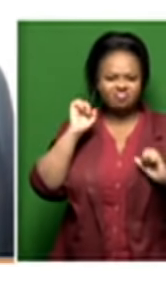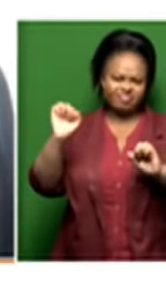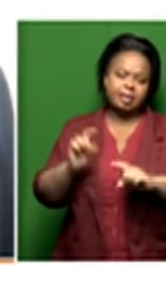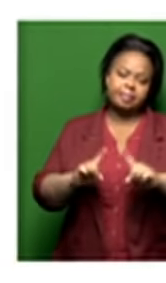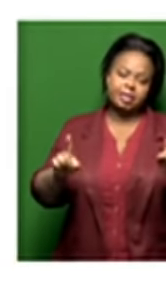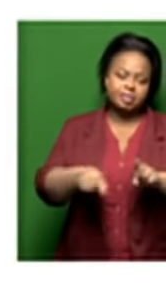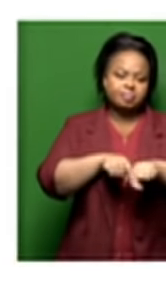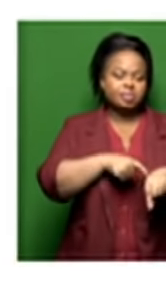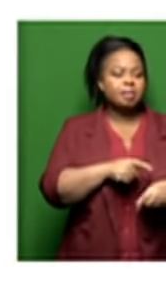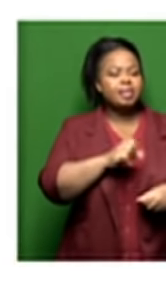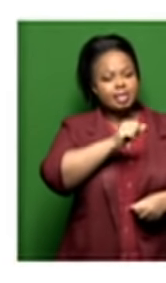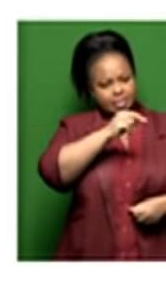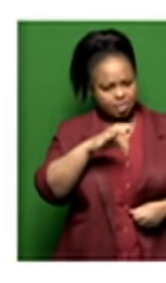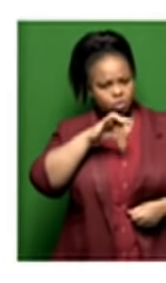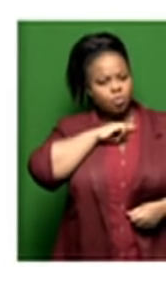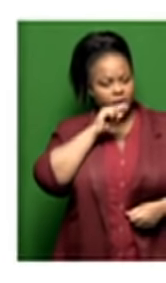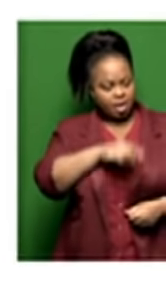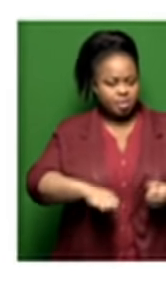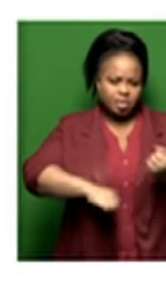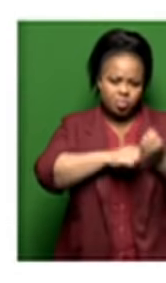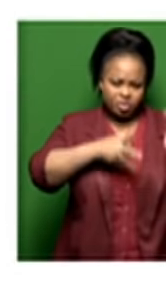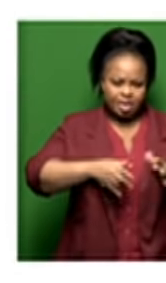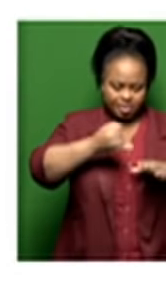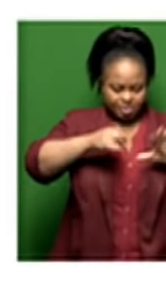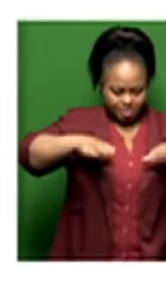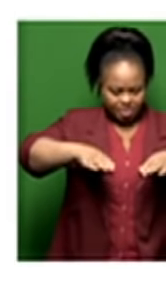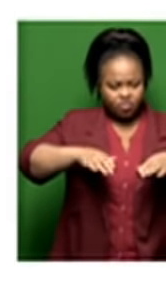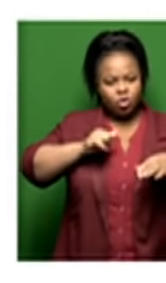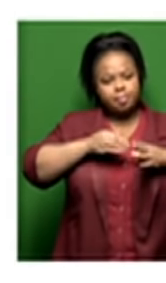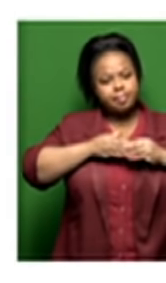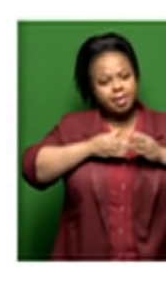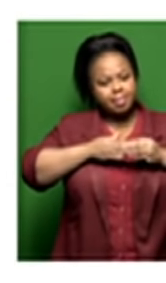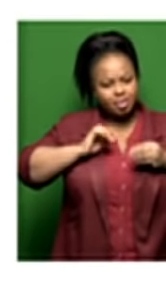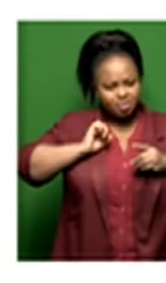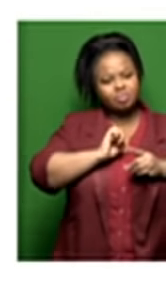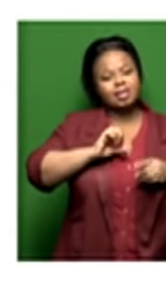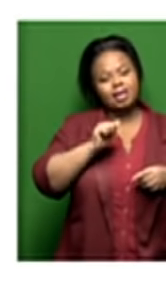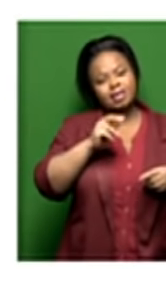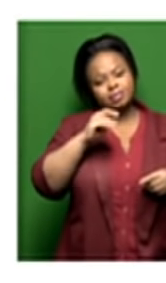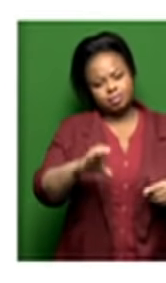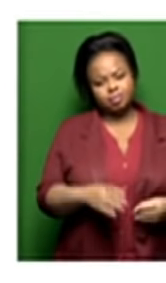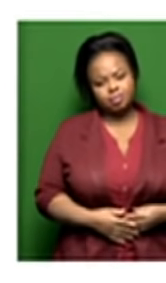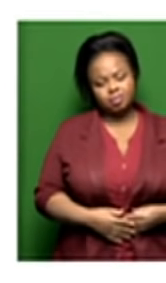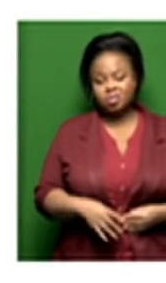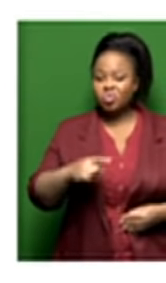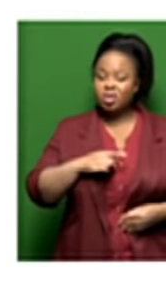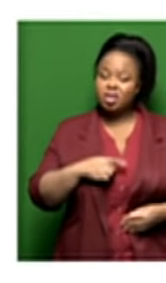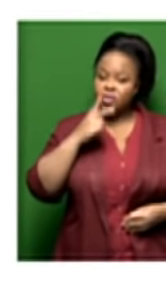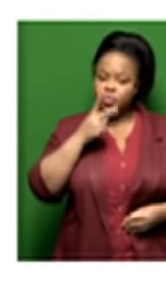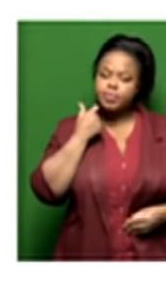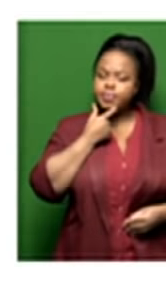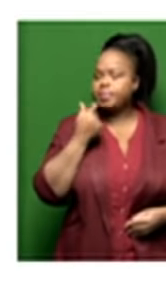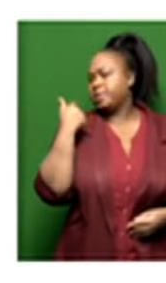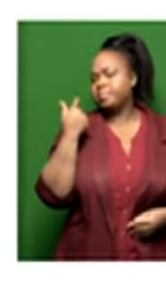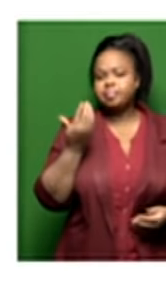also, because those supporters are still within the ANC. They are members of ANC. We have seen the ANC, the